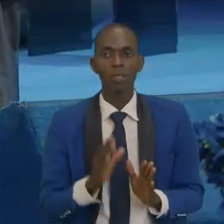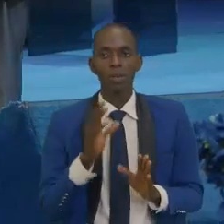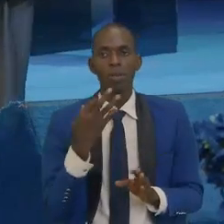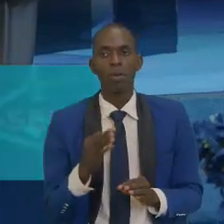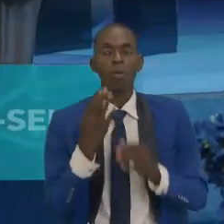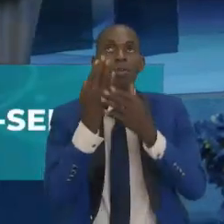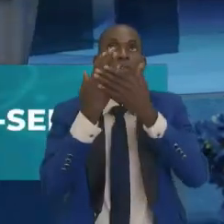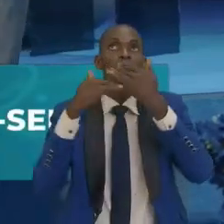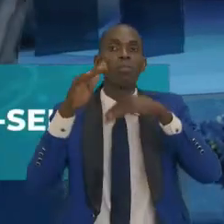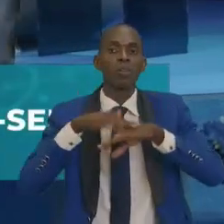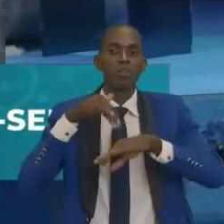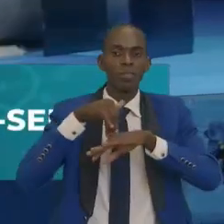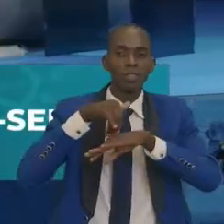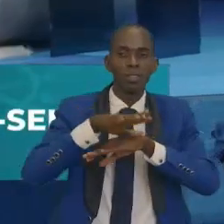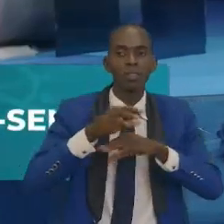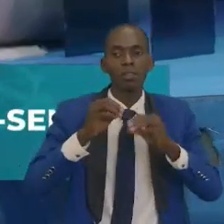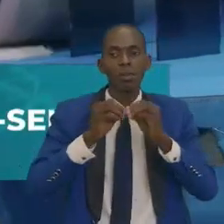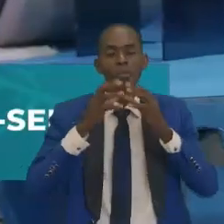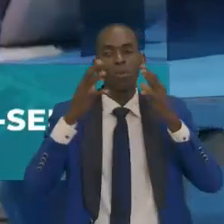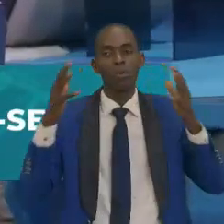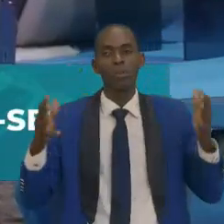sent abundance.